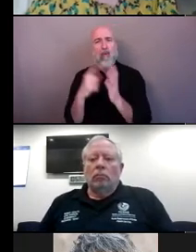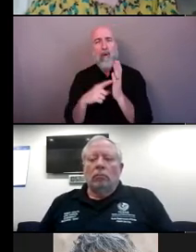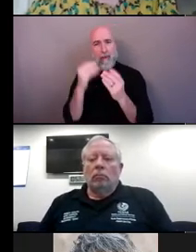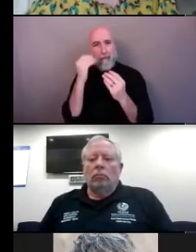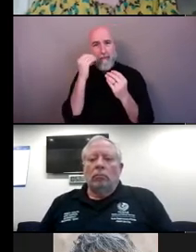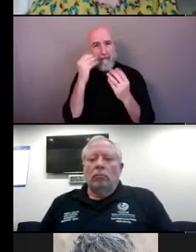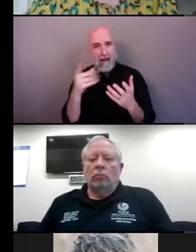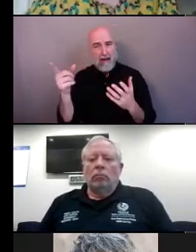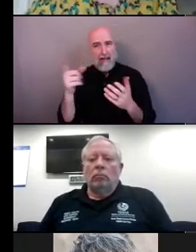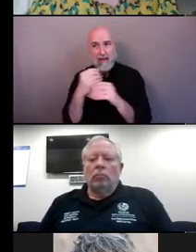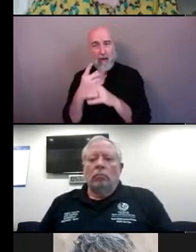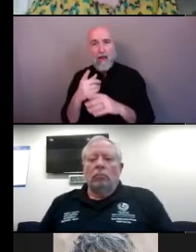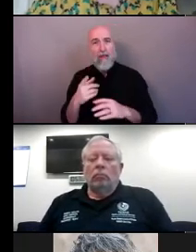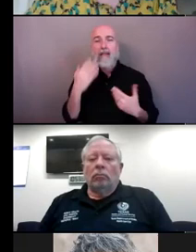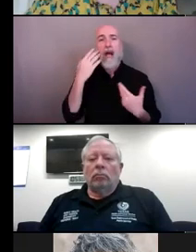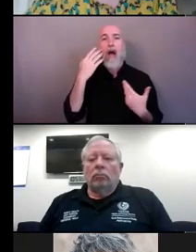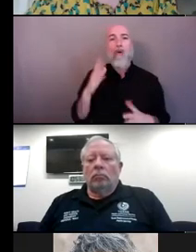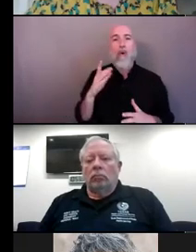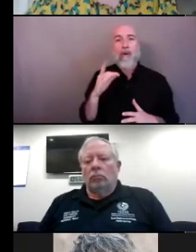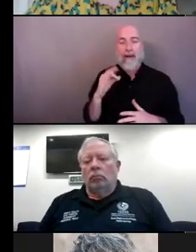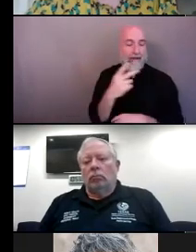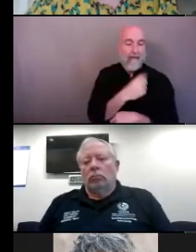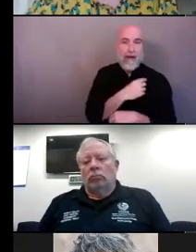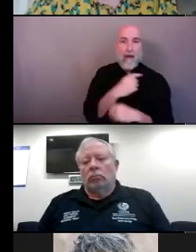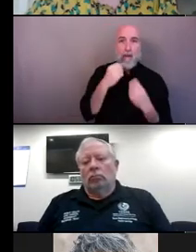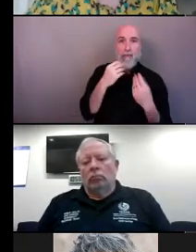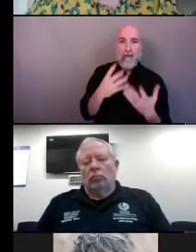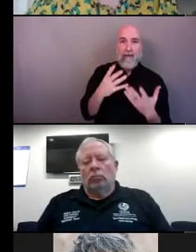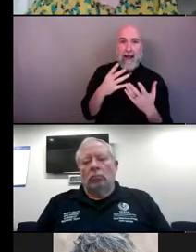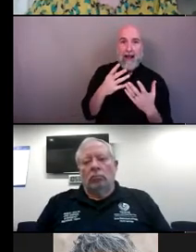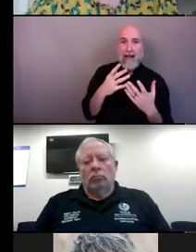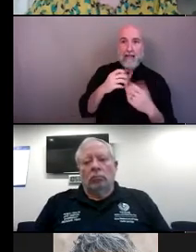is not known if the vaccine provides immunity past 90